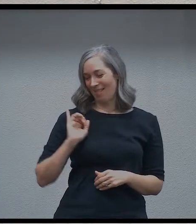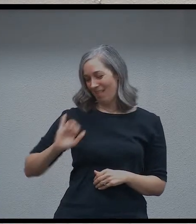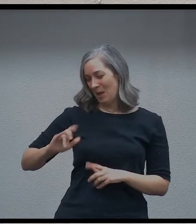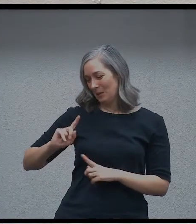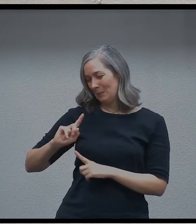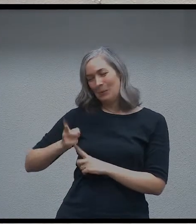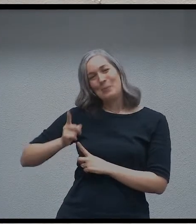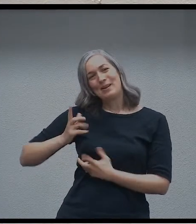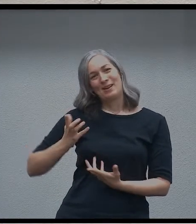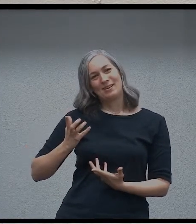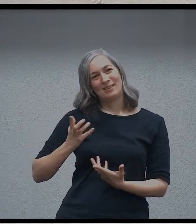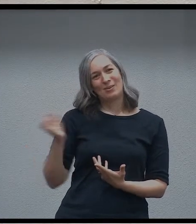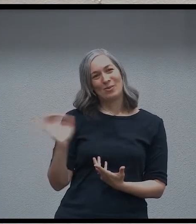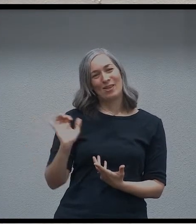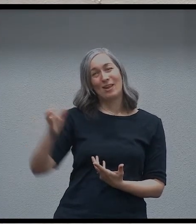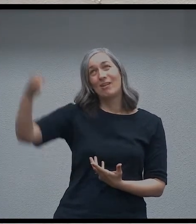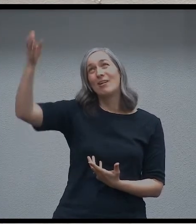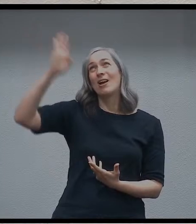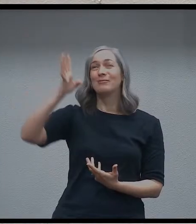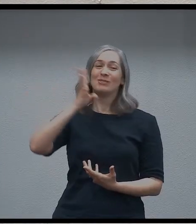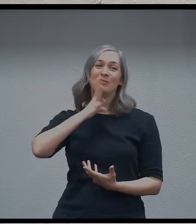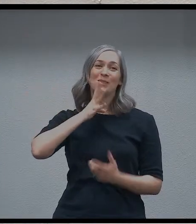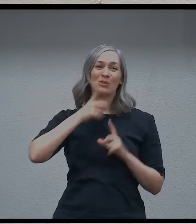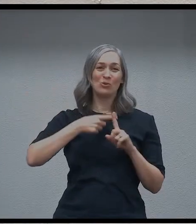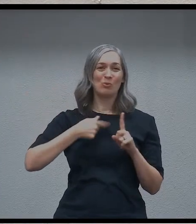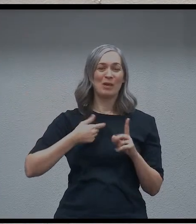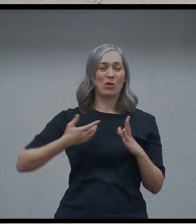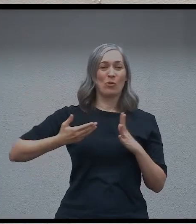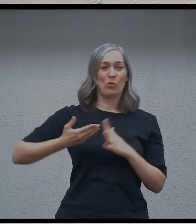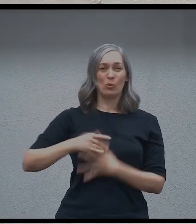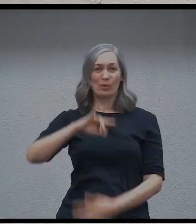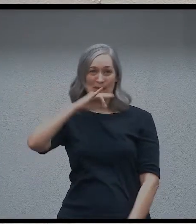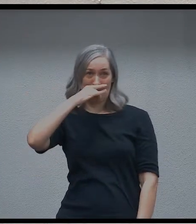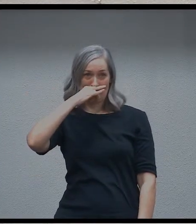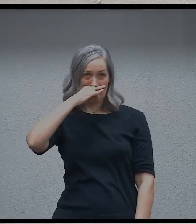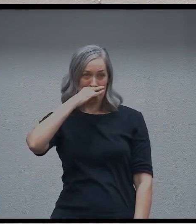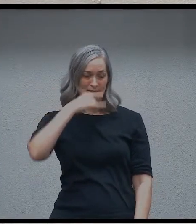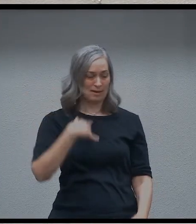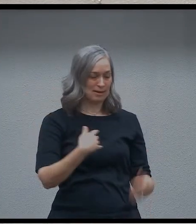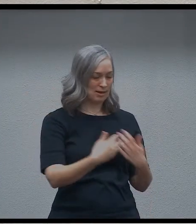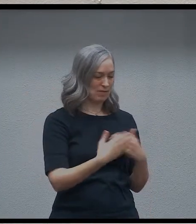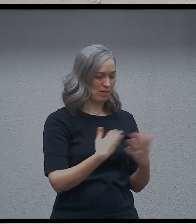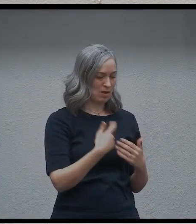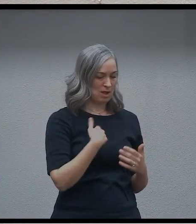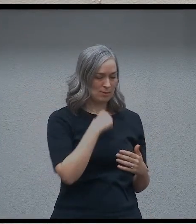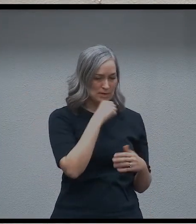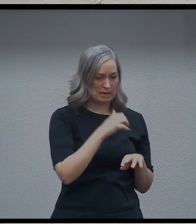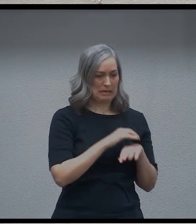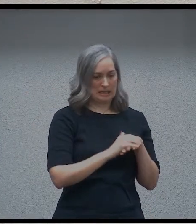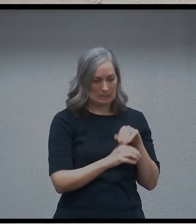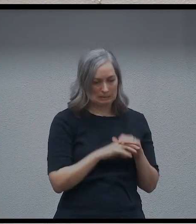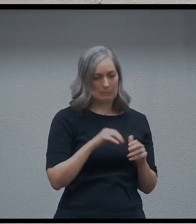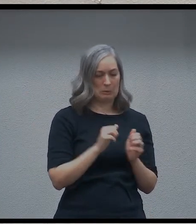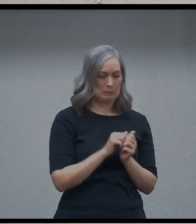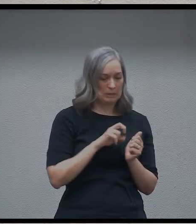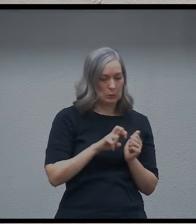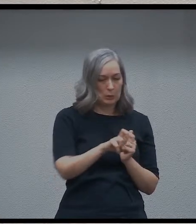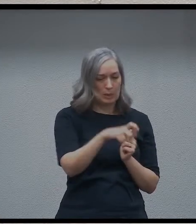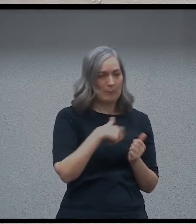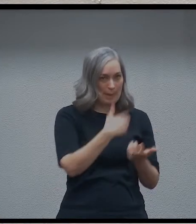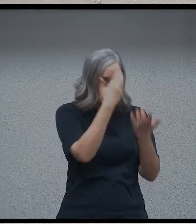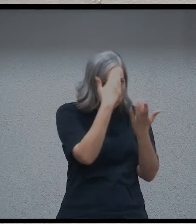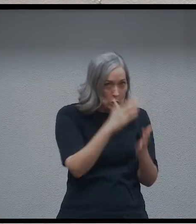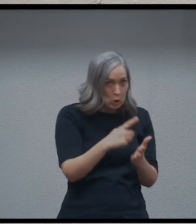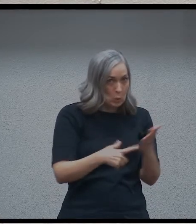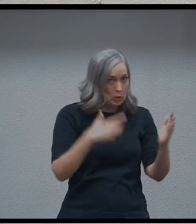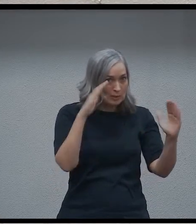that it was almost like God was speaking through that child, where it's like, even though I was kind of uncomfortable coming on this trip and really didn't know what to